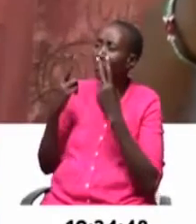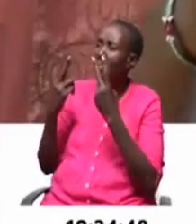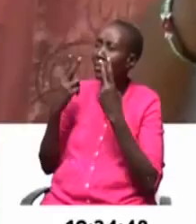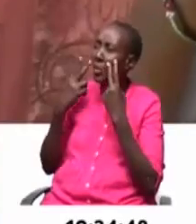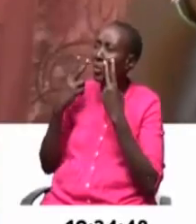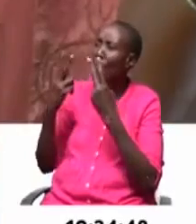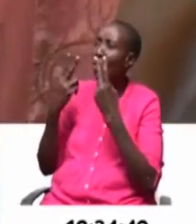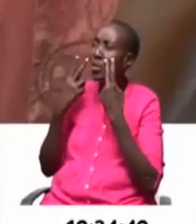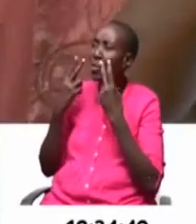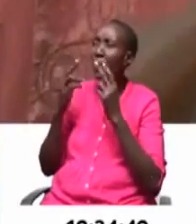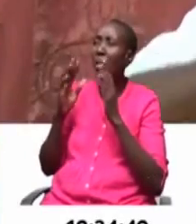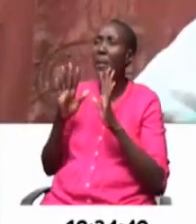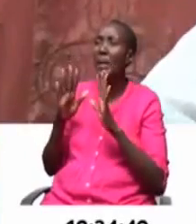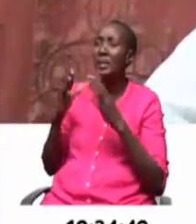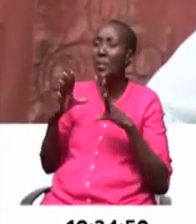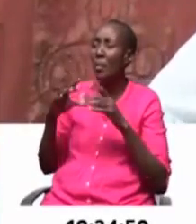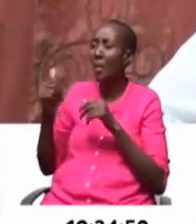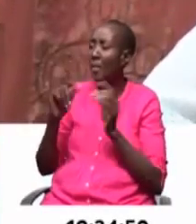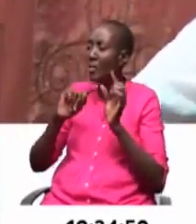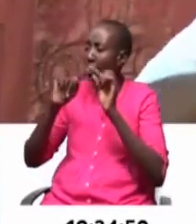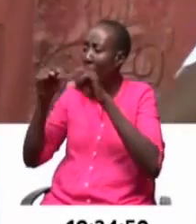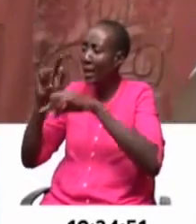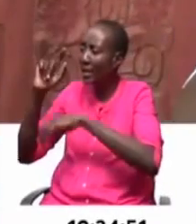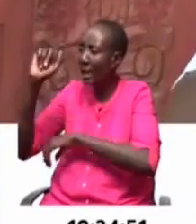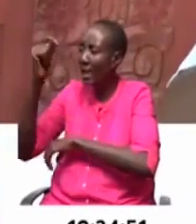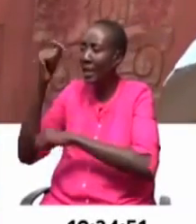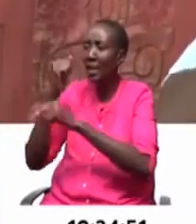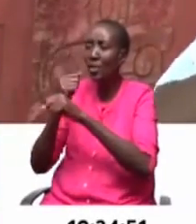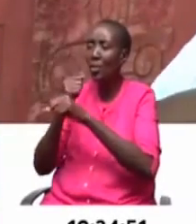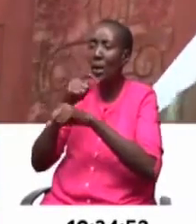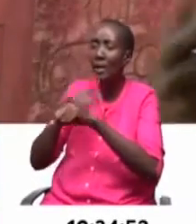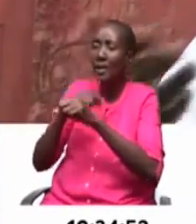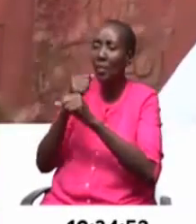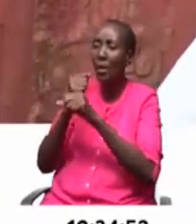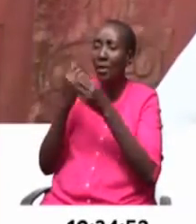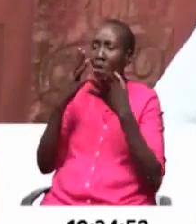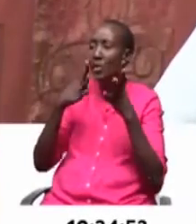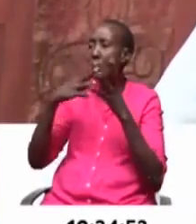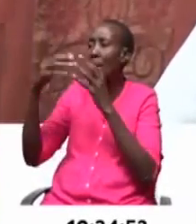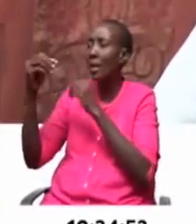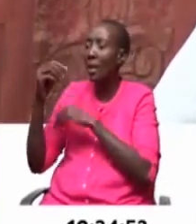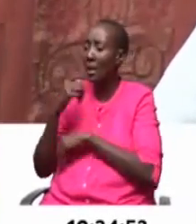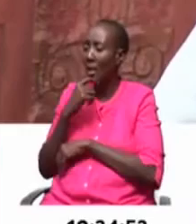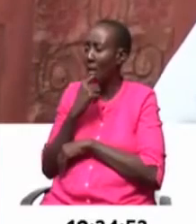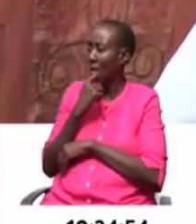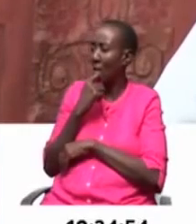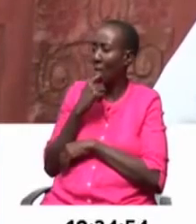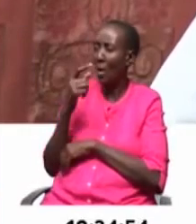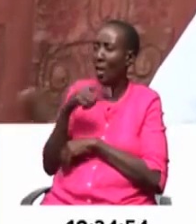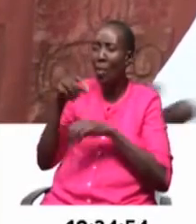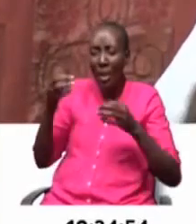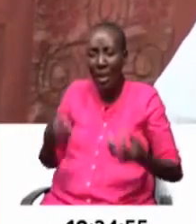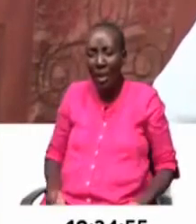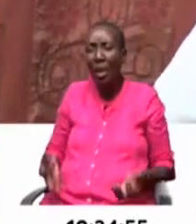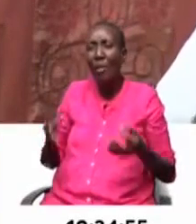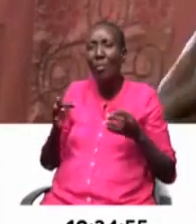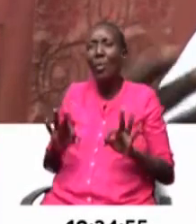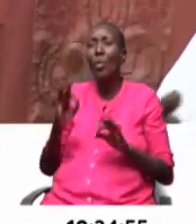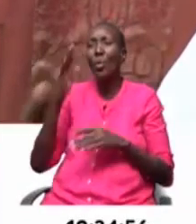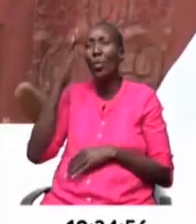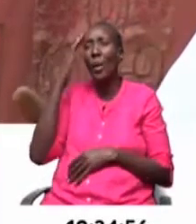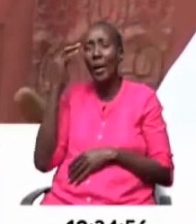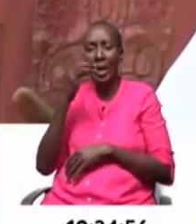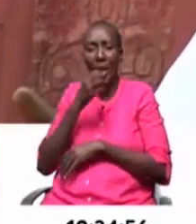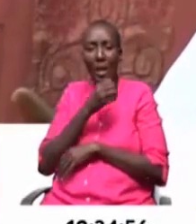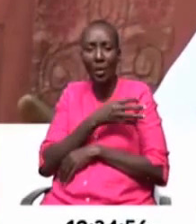Kenya to execute the works and they leave. And then we are wondering, why are we broke as Kenyans? Why are Kenyans complaining